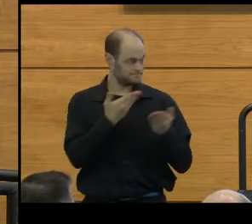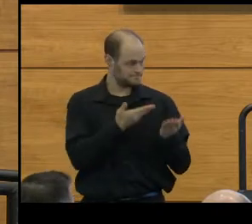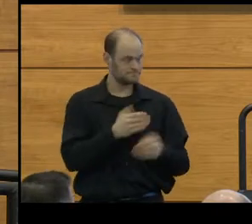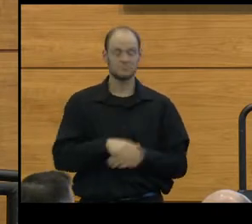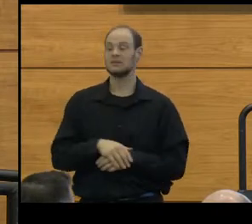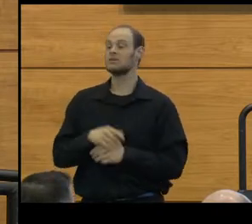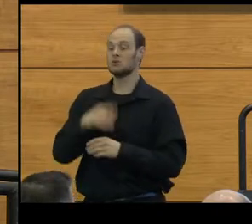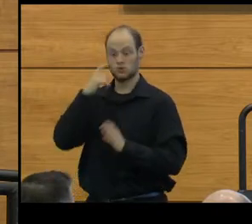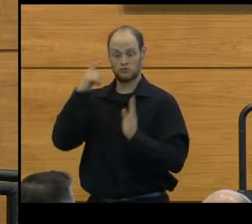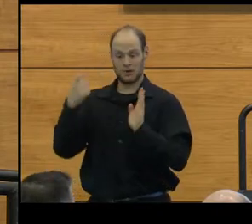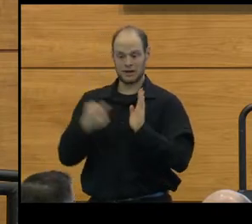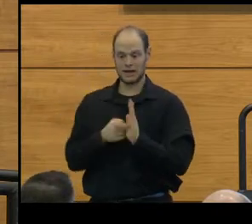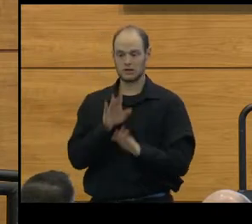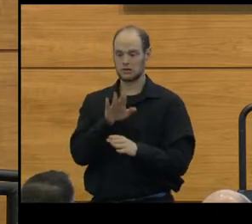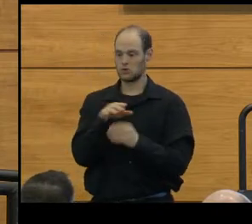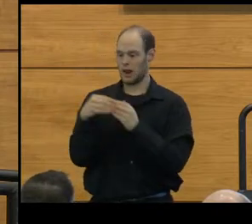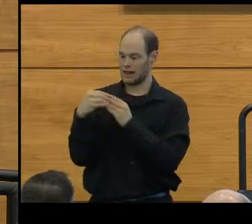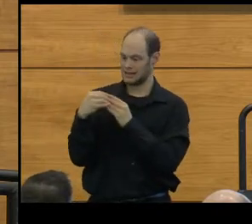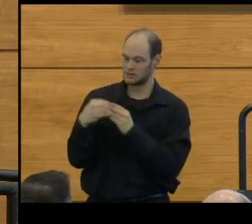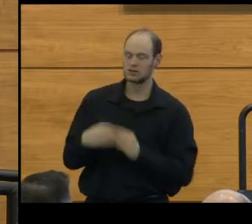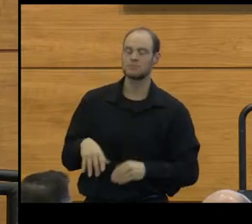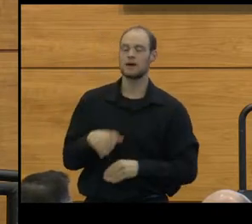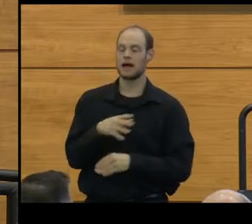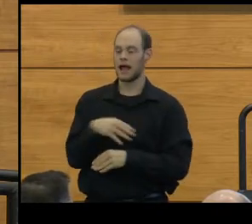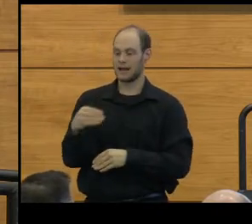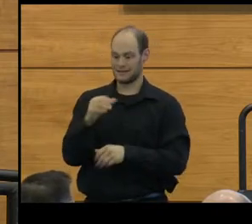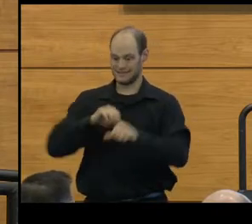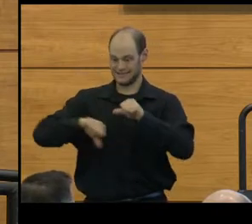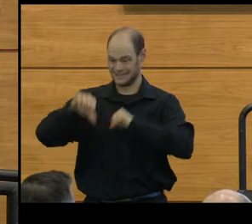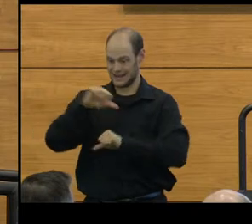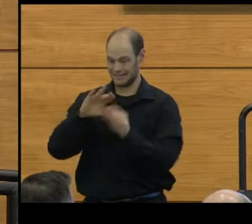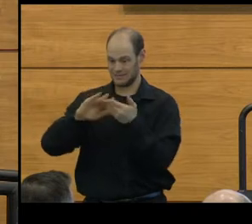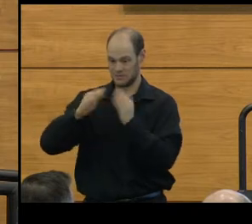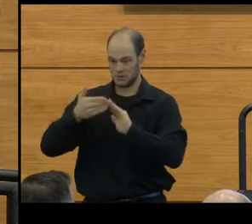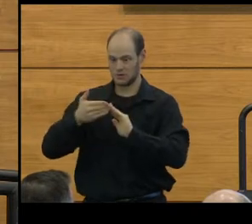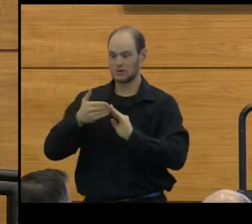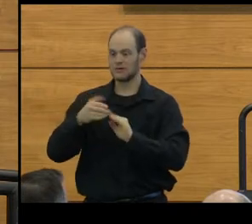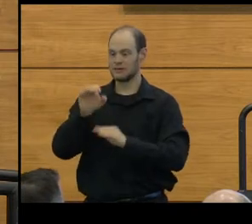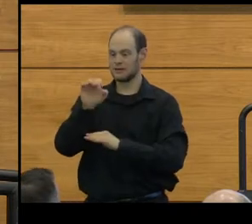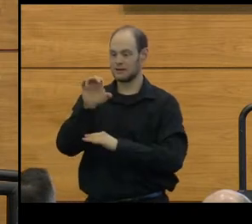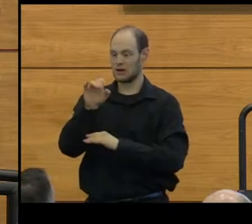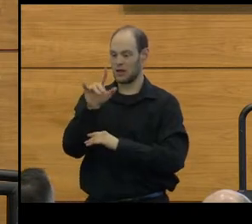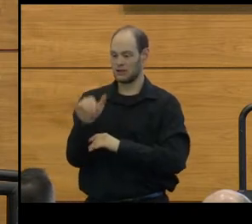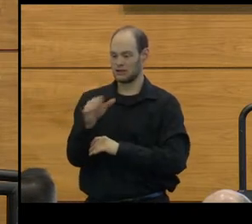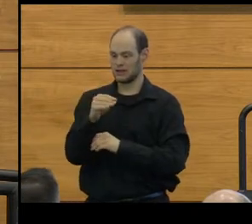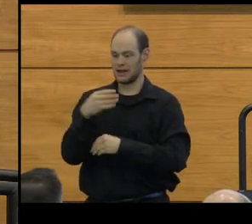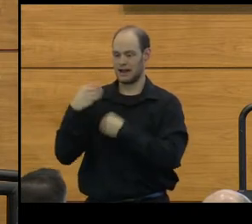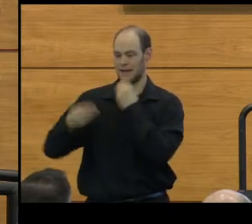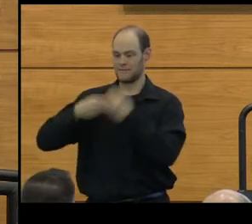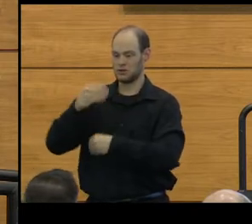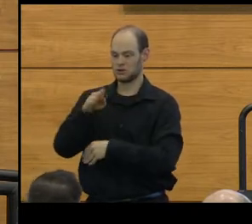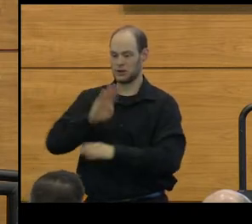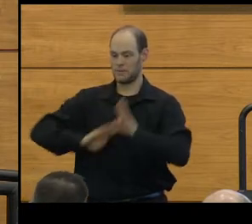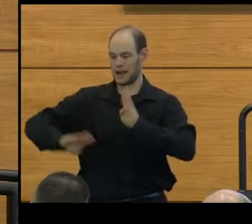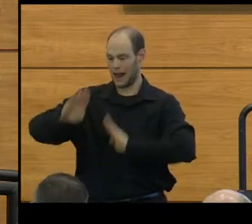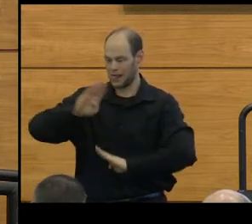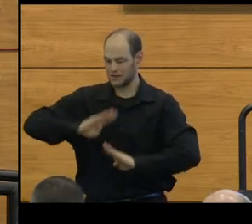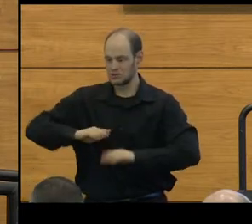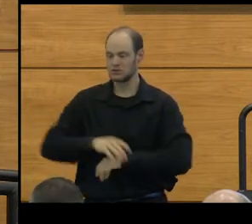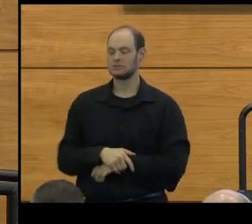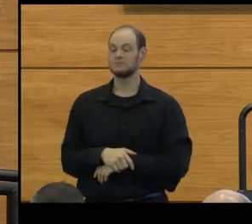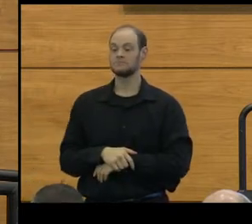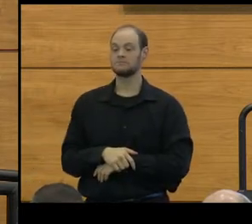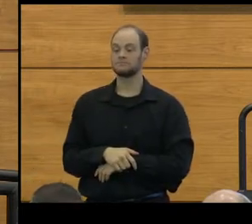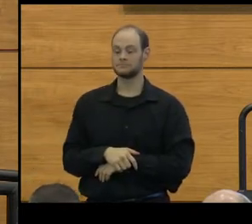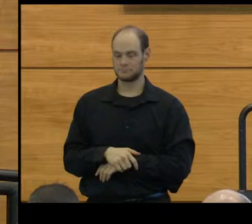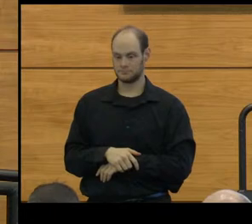Roboski, in recognition of your leadership in the scientific community of ecologists and evolutionary biologists,